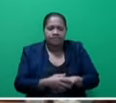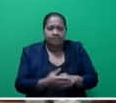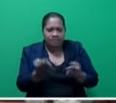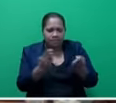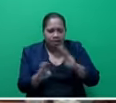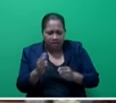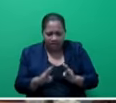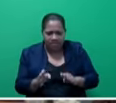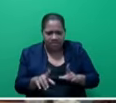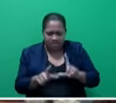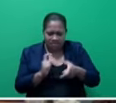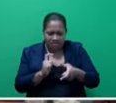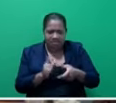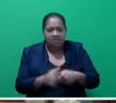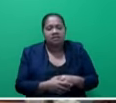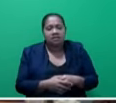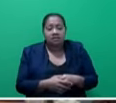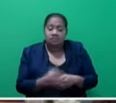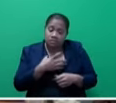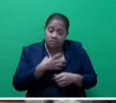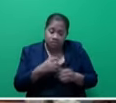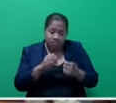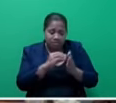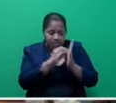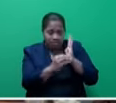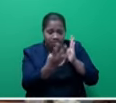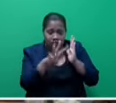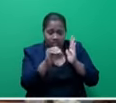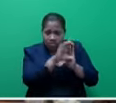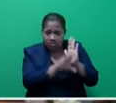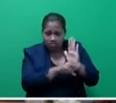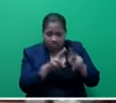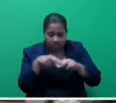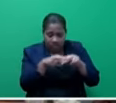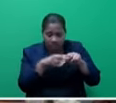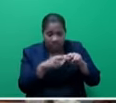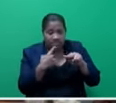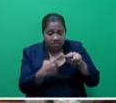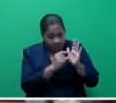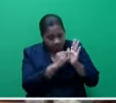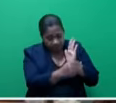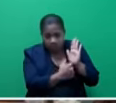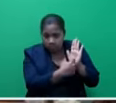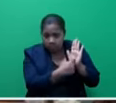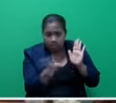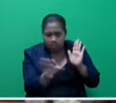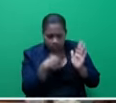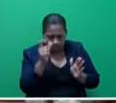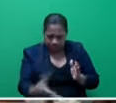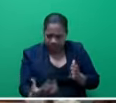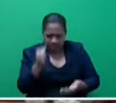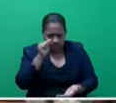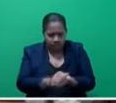crisis. Furthermore, Honourable Speaker, Section 40 of the Constitution of the Republic of Fiji states that every person has the right to a